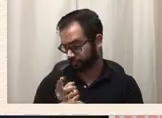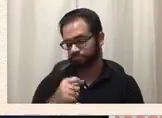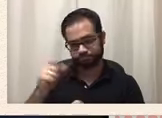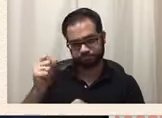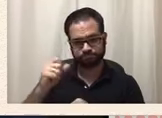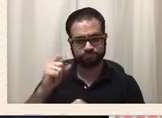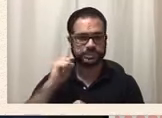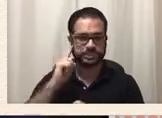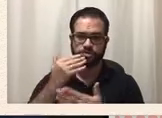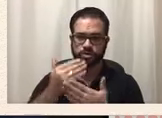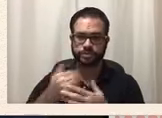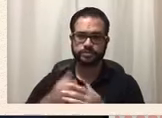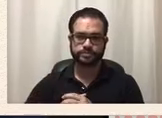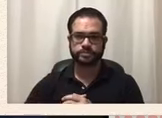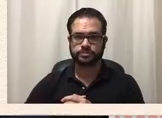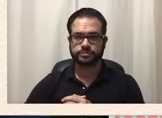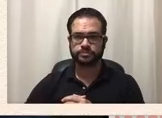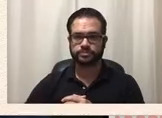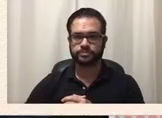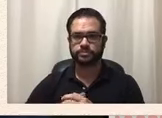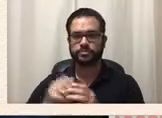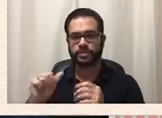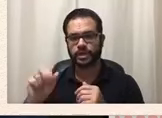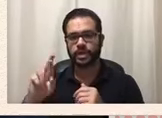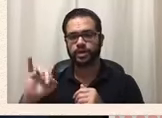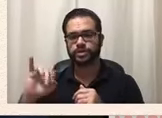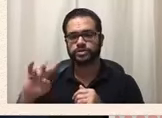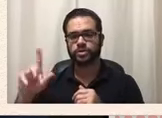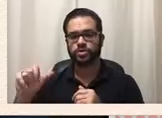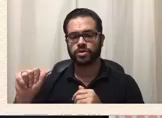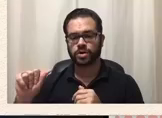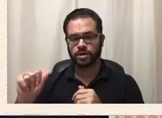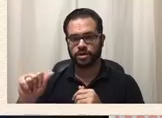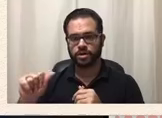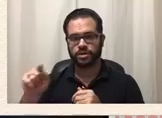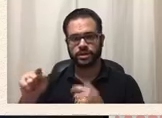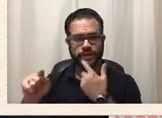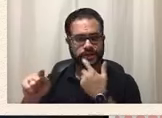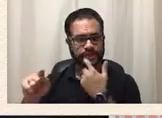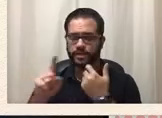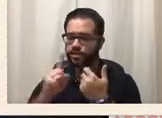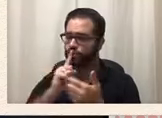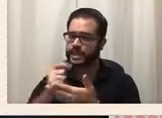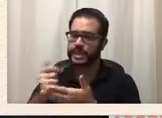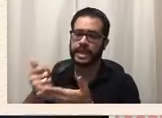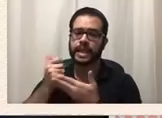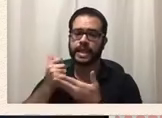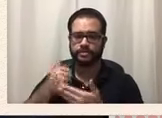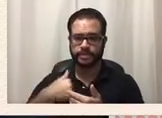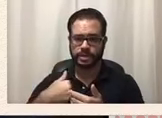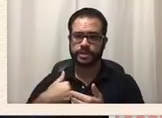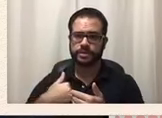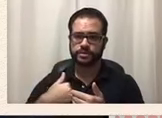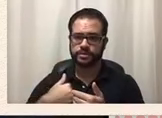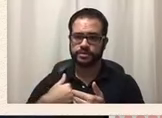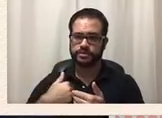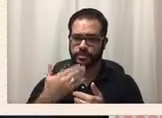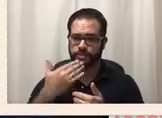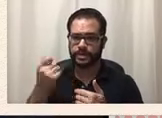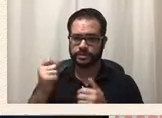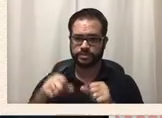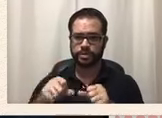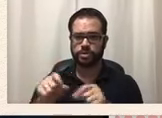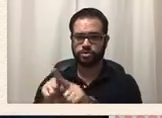know, Arizona, he really helps me out throughout the week, and also especially on Sundays